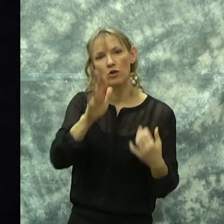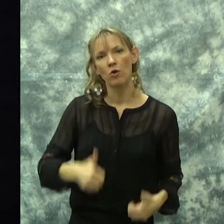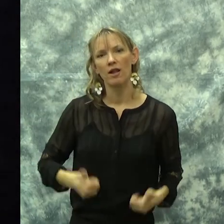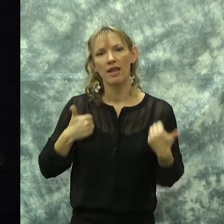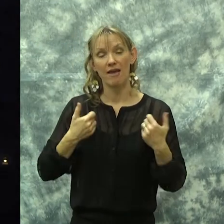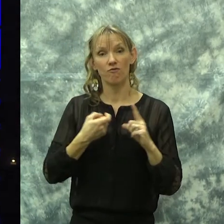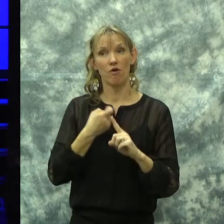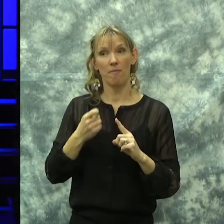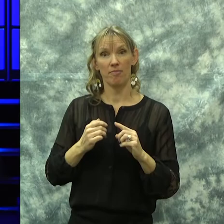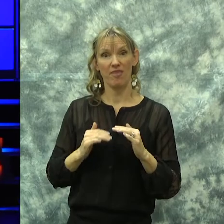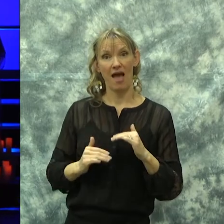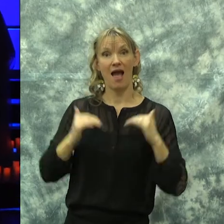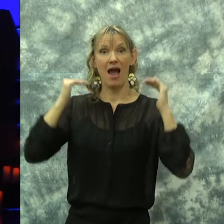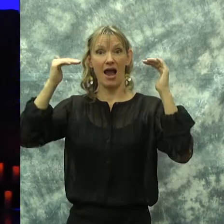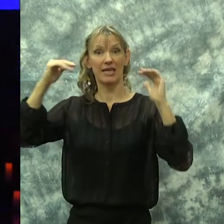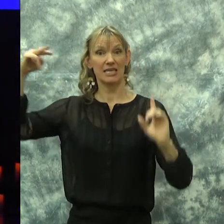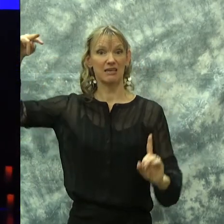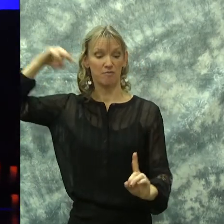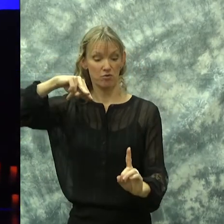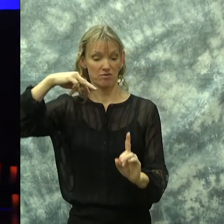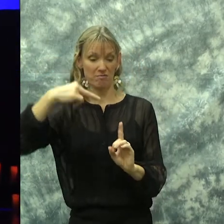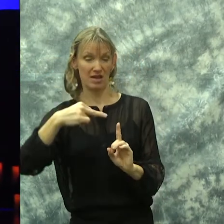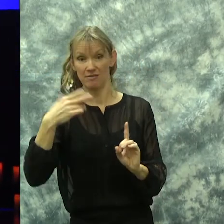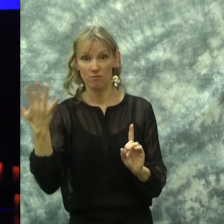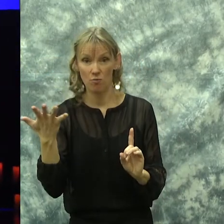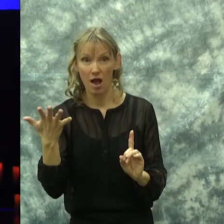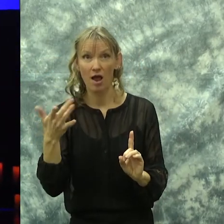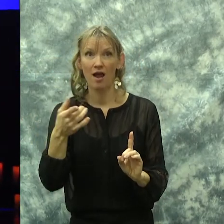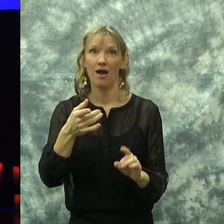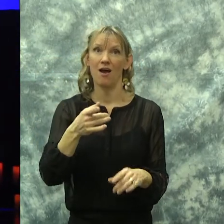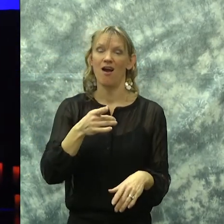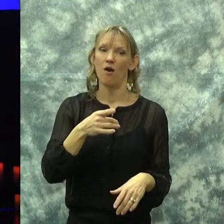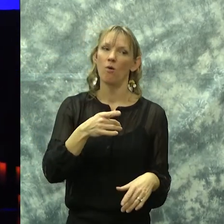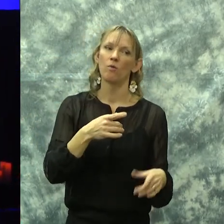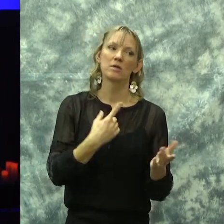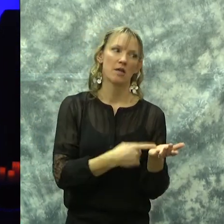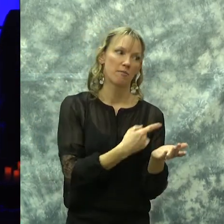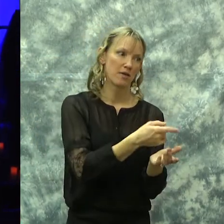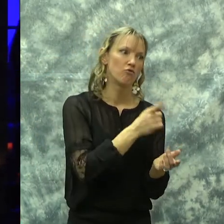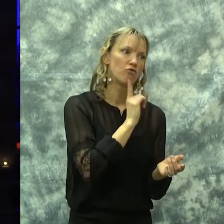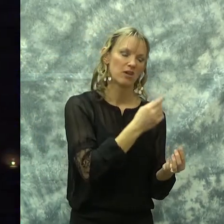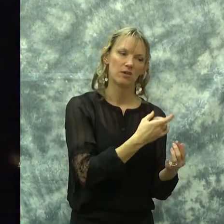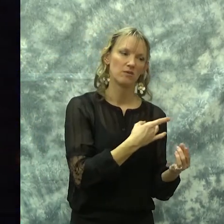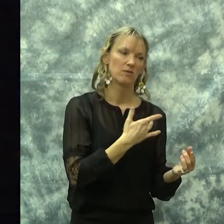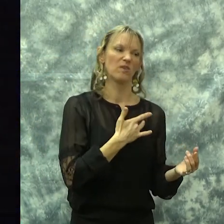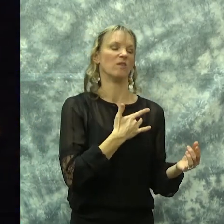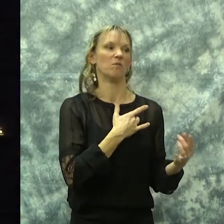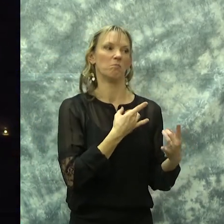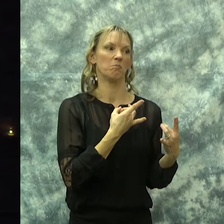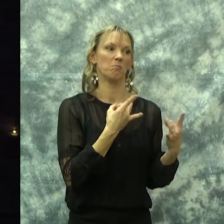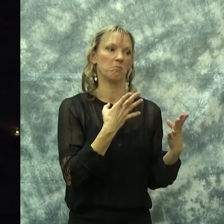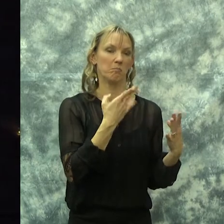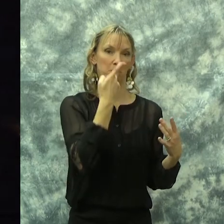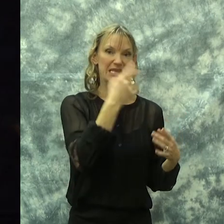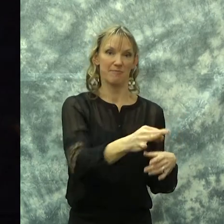life from the highest point of view? Oh, she really ticks me off sometimes, but I love her.